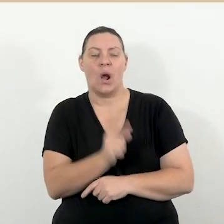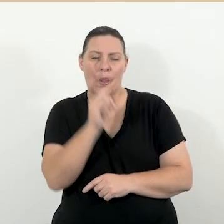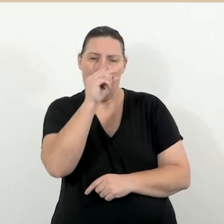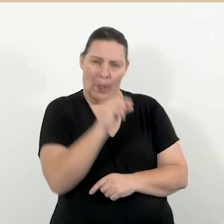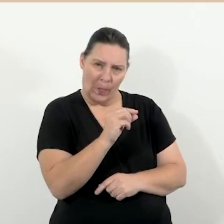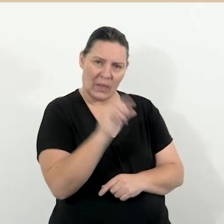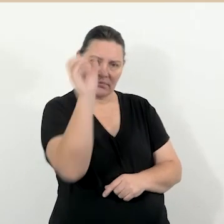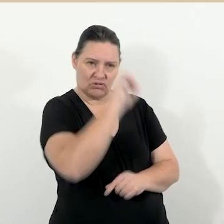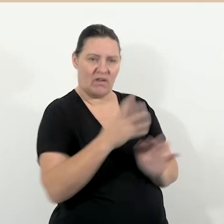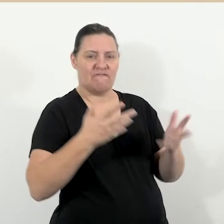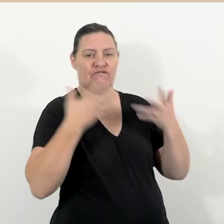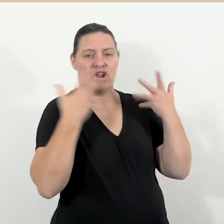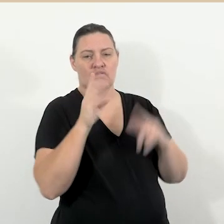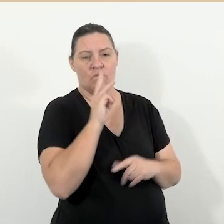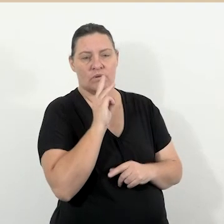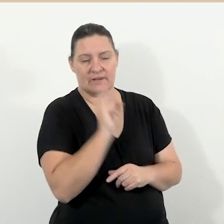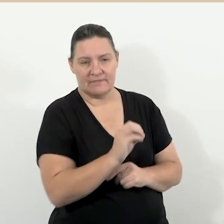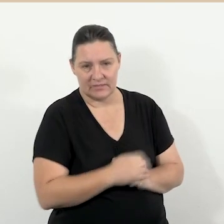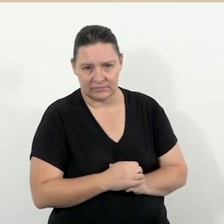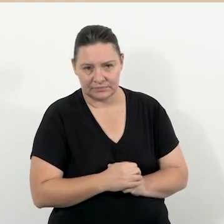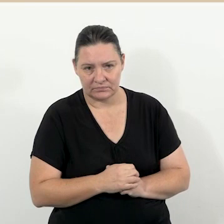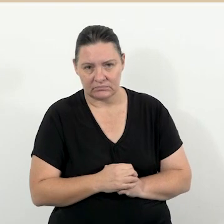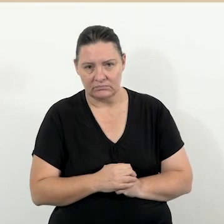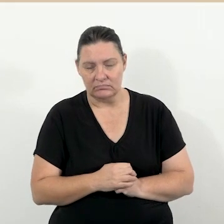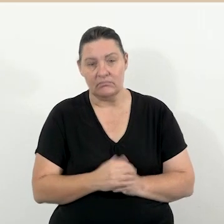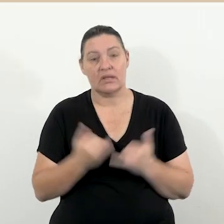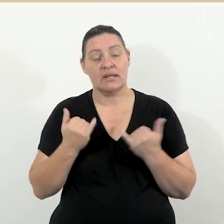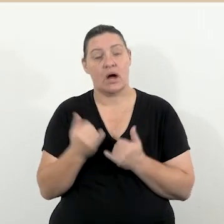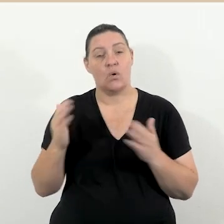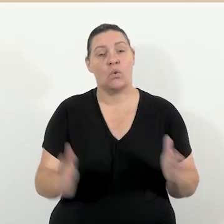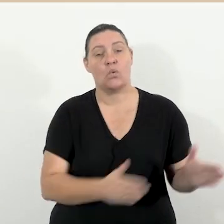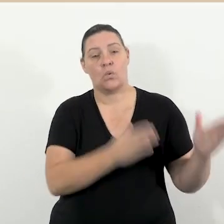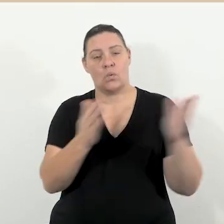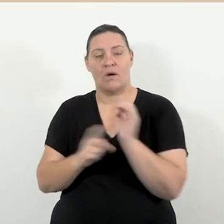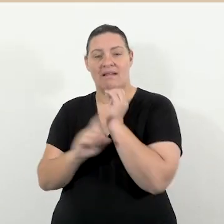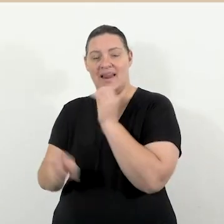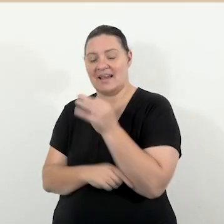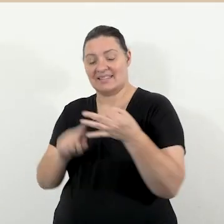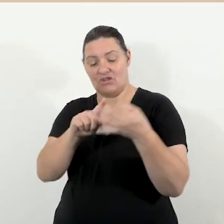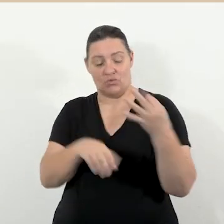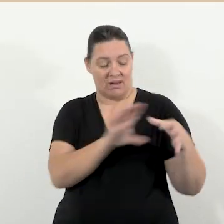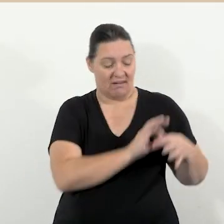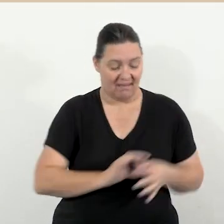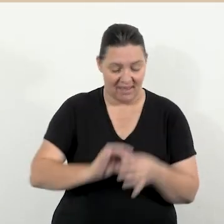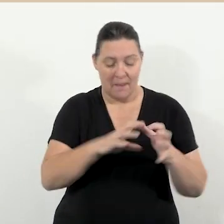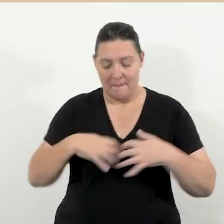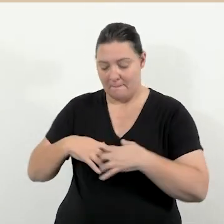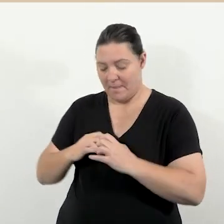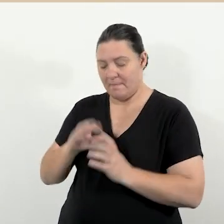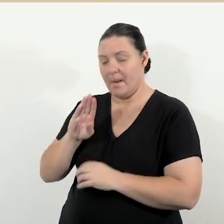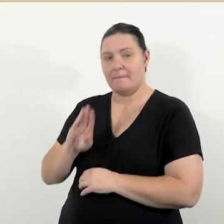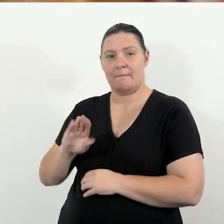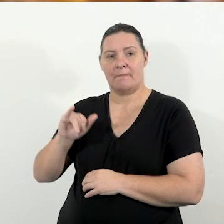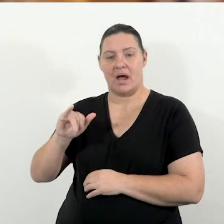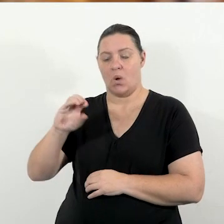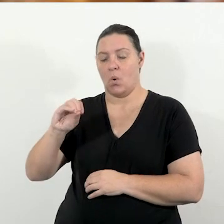small percent is the fresh water. Okay, now we move on to the last sphere, which is the